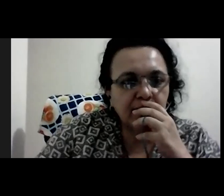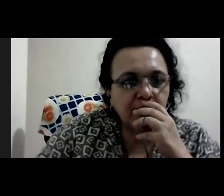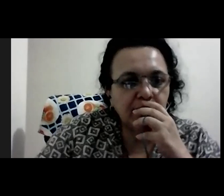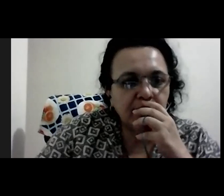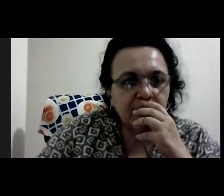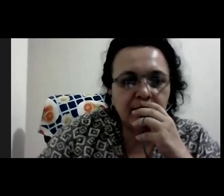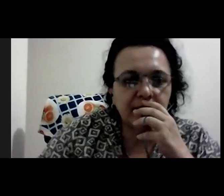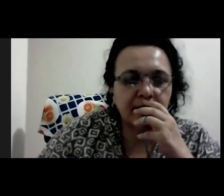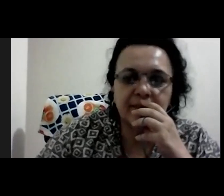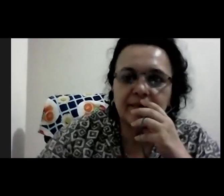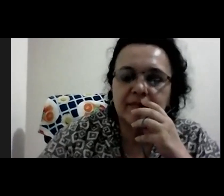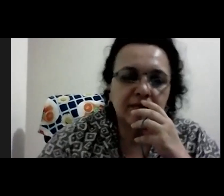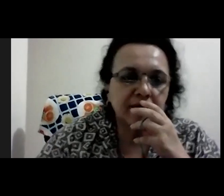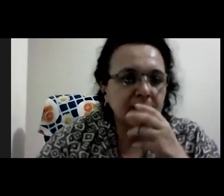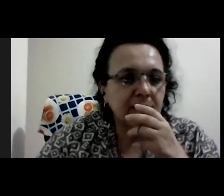Hello,